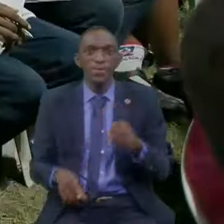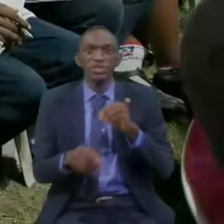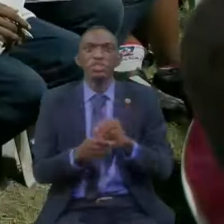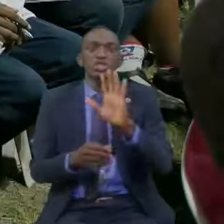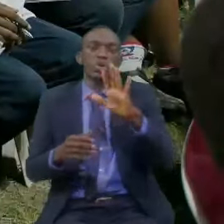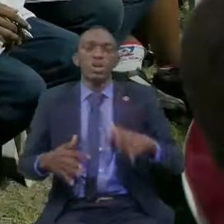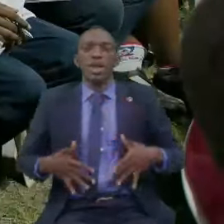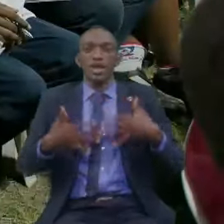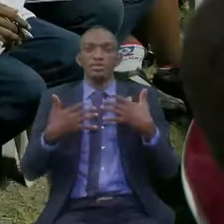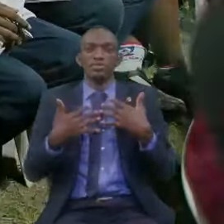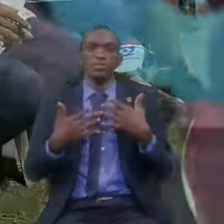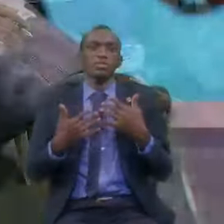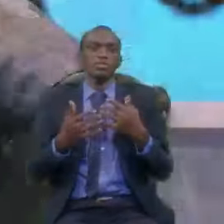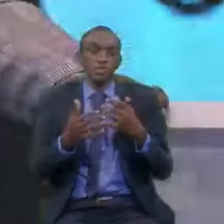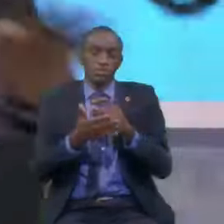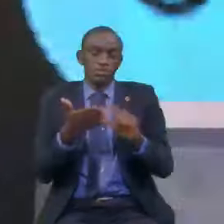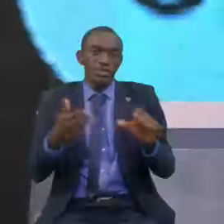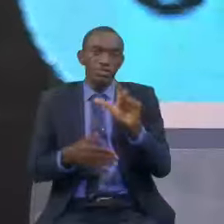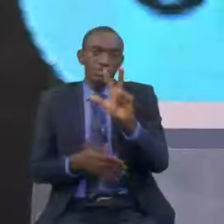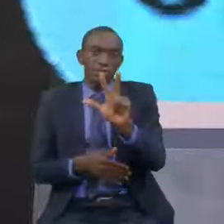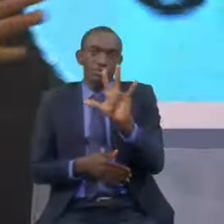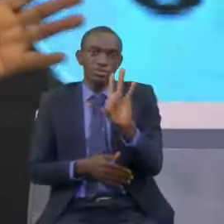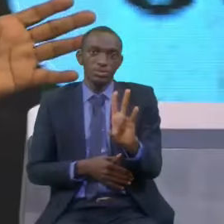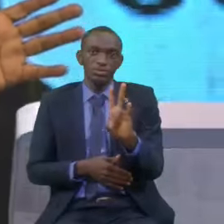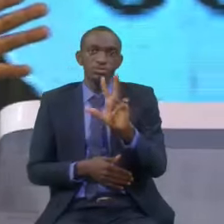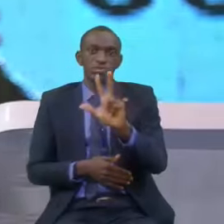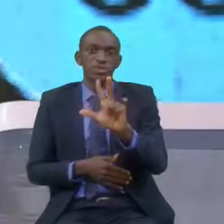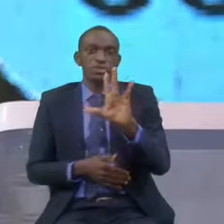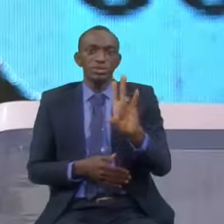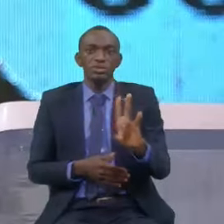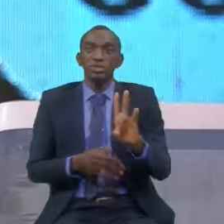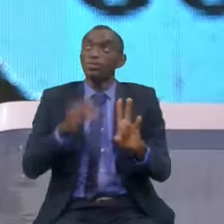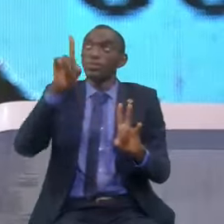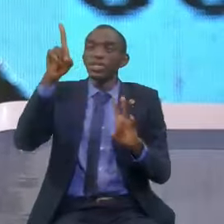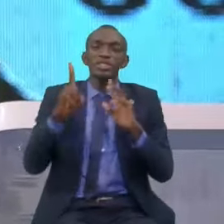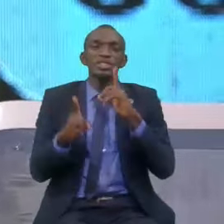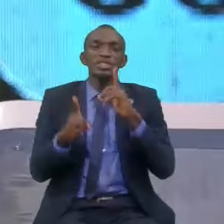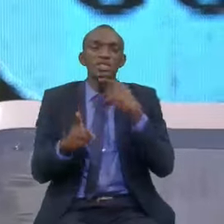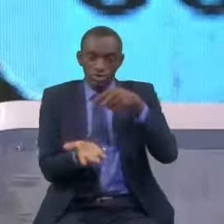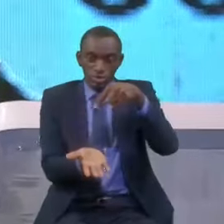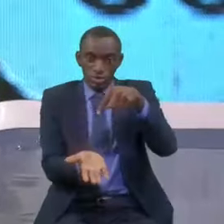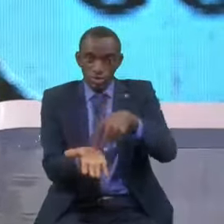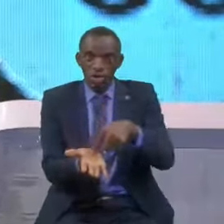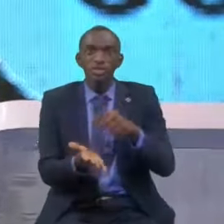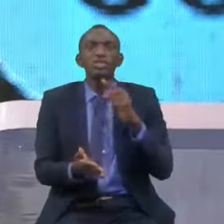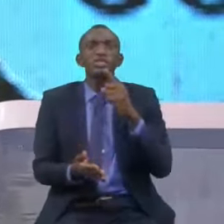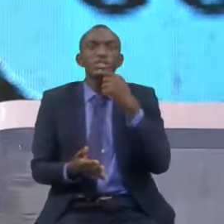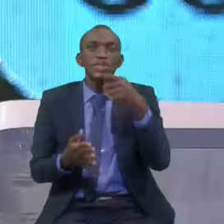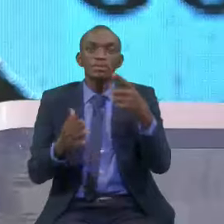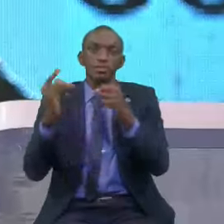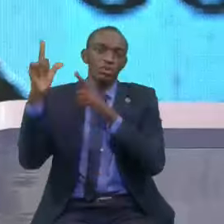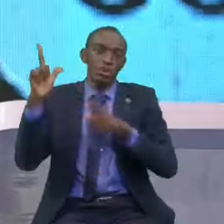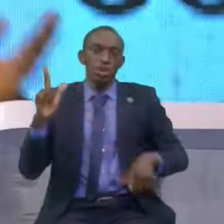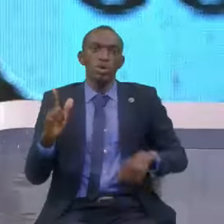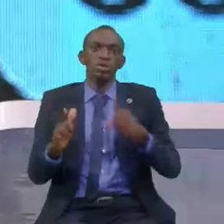37. In verse 37, it says, thus says the Lord God, I